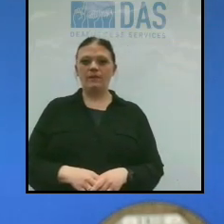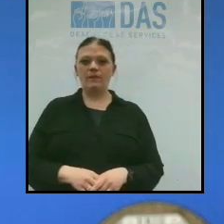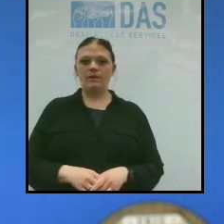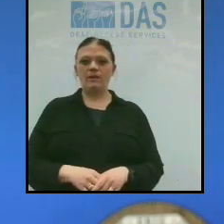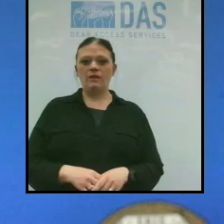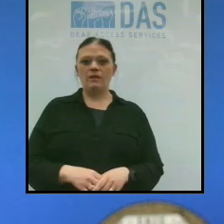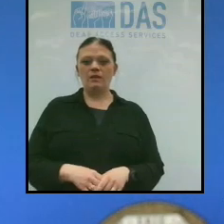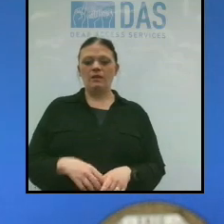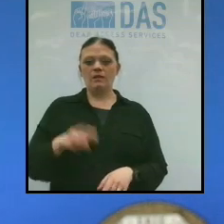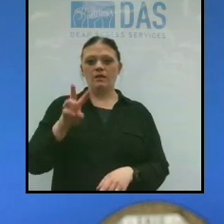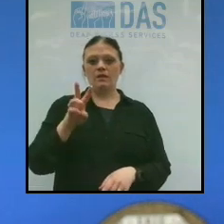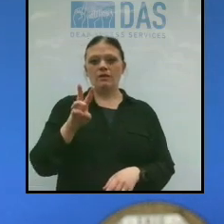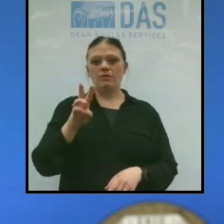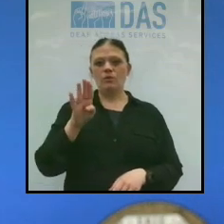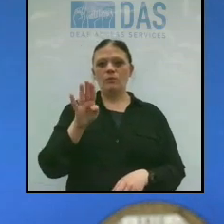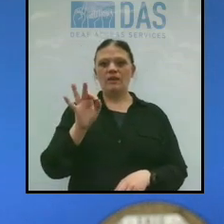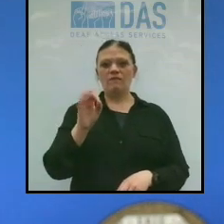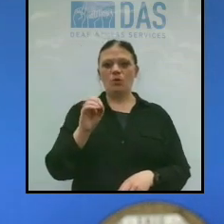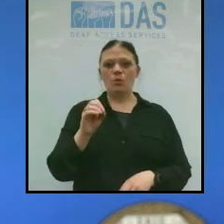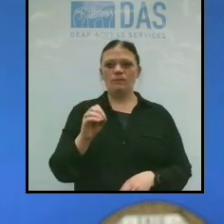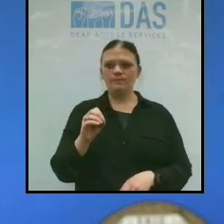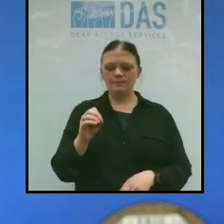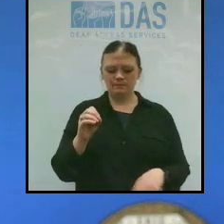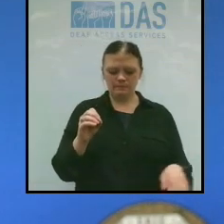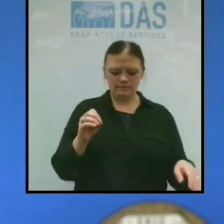Mike Mroziak, WBFO.